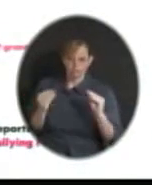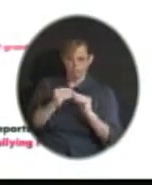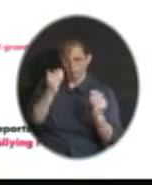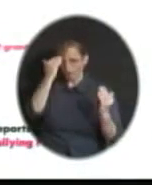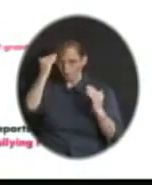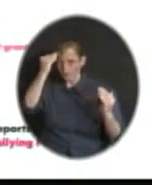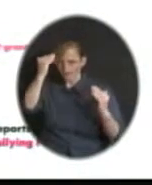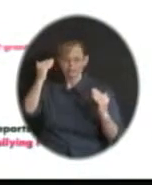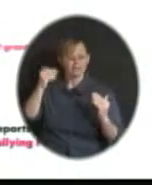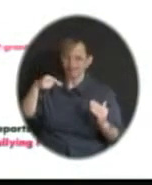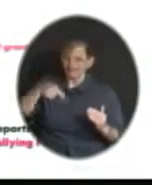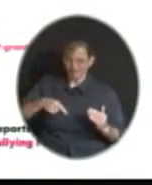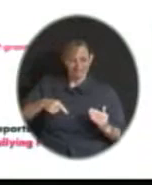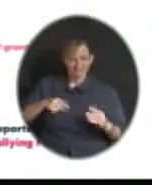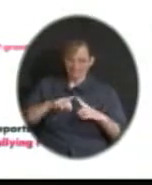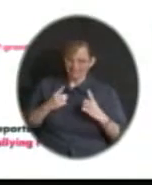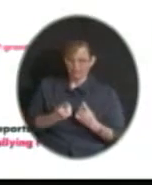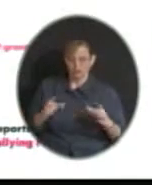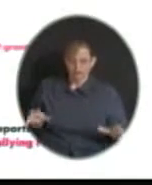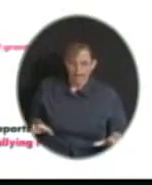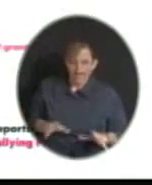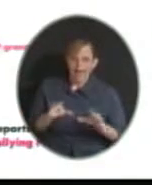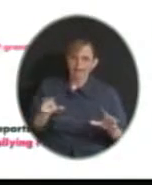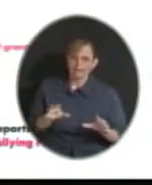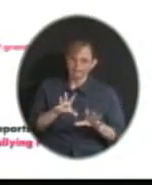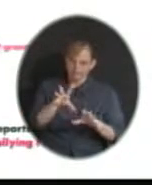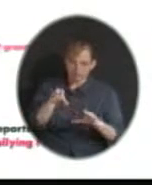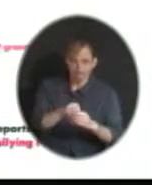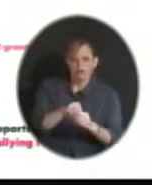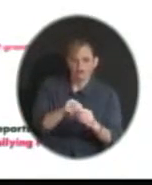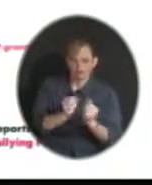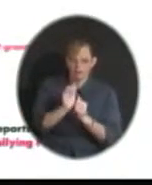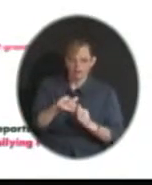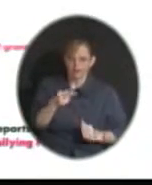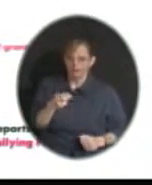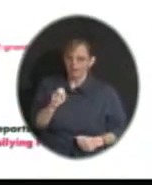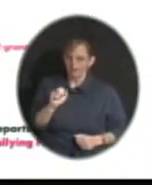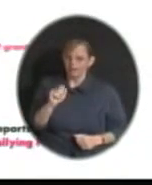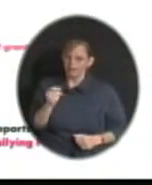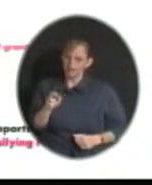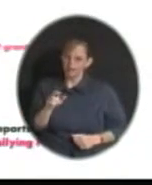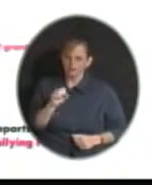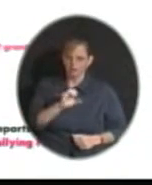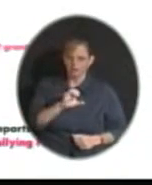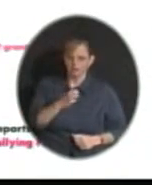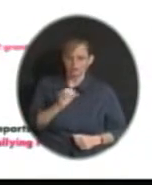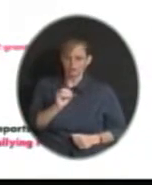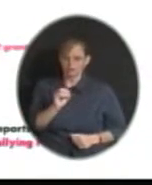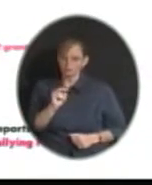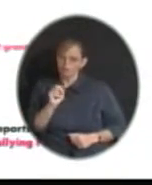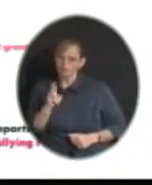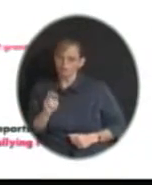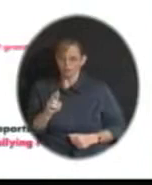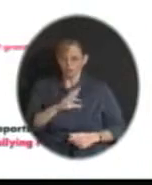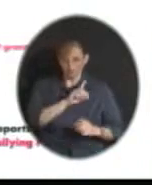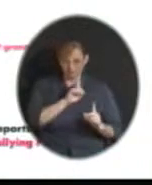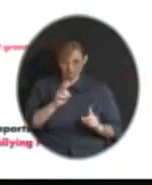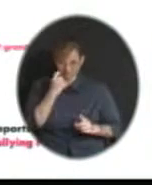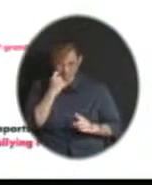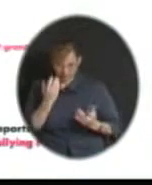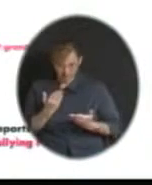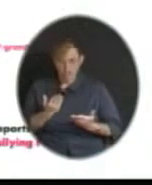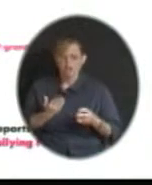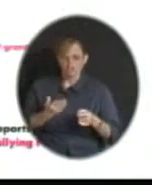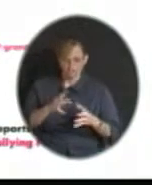been something this district's been actively engaged in. Heather Schoonover, who was up here, has been a big part of an ongoing